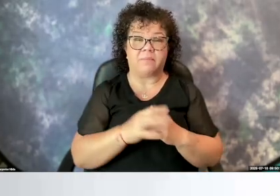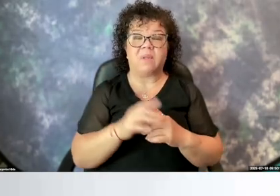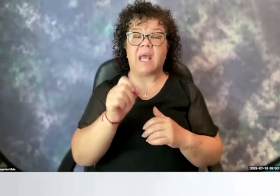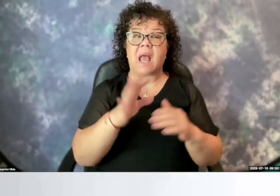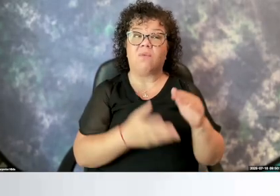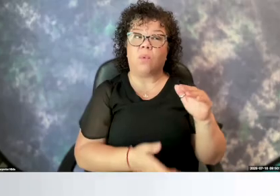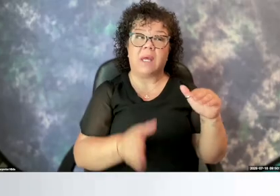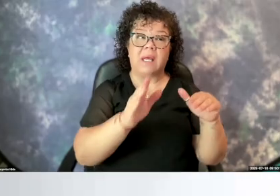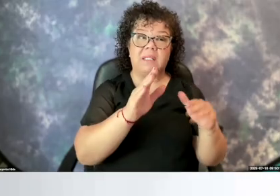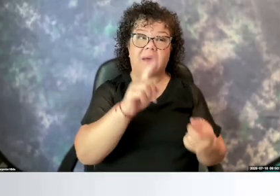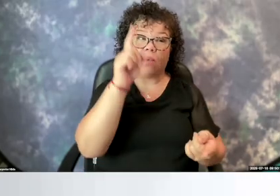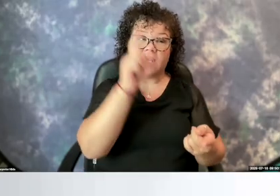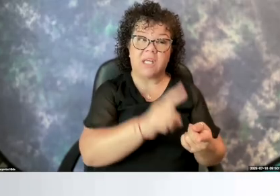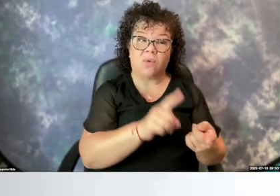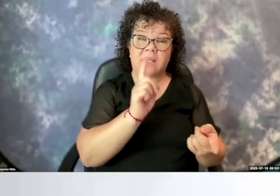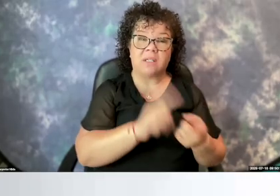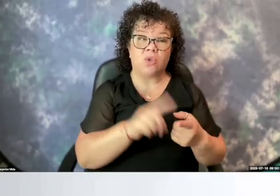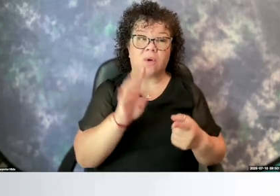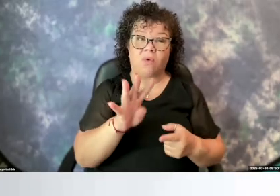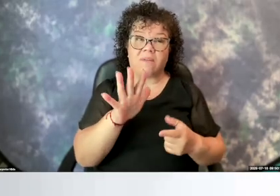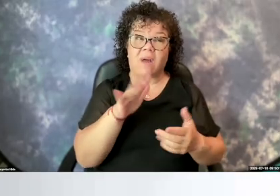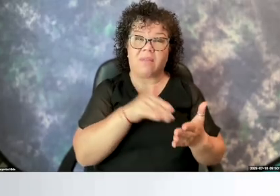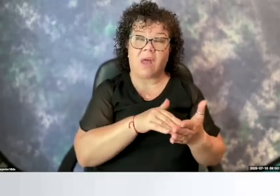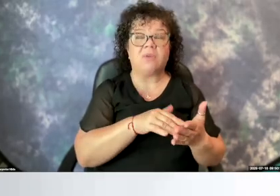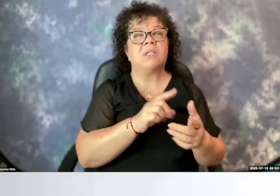to decrease that to 45,000, that would create a lot of